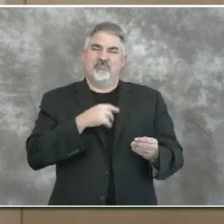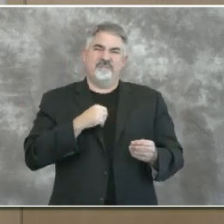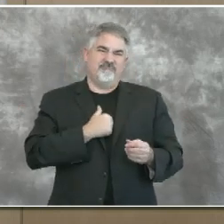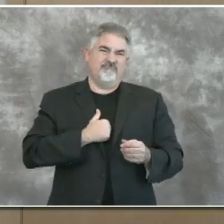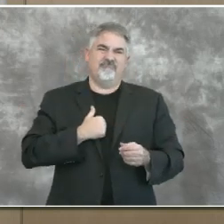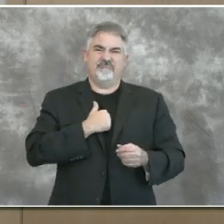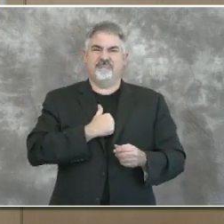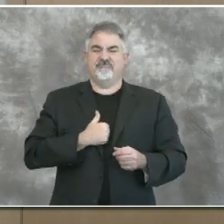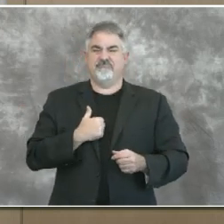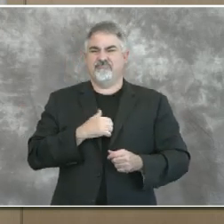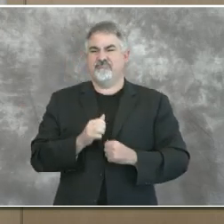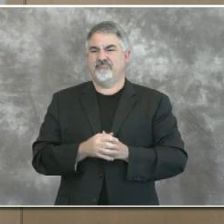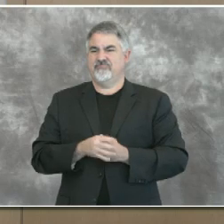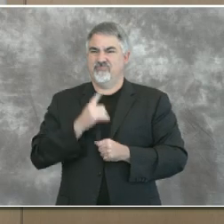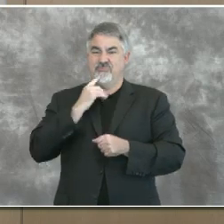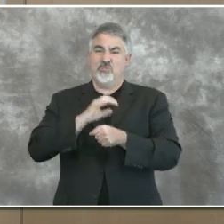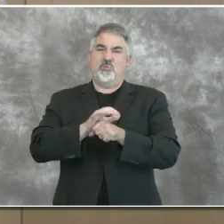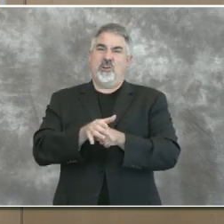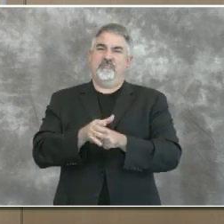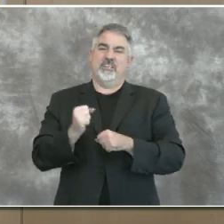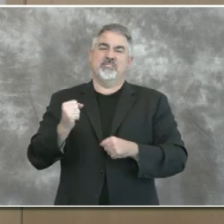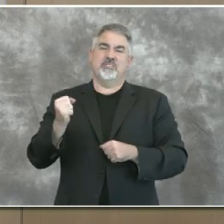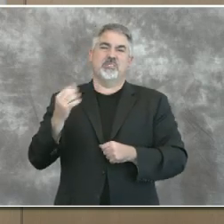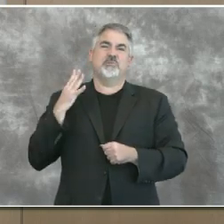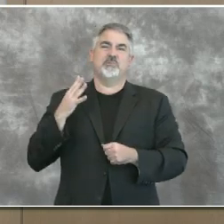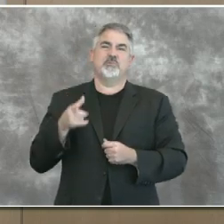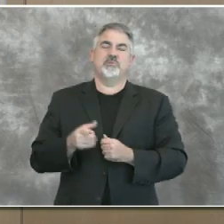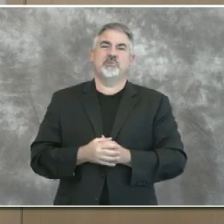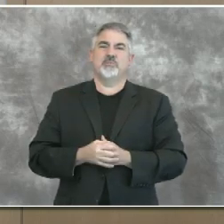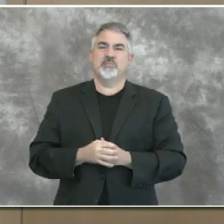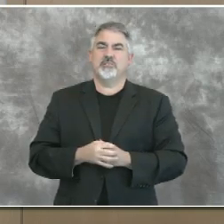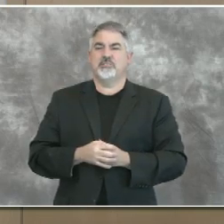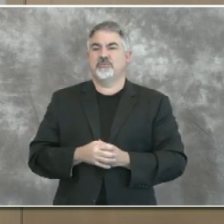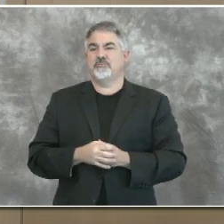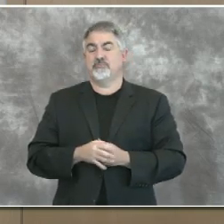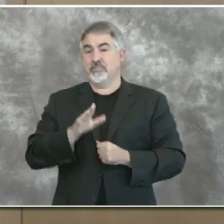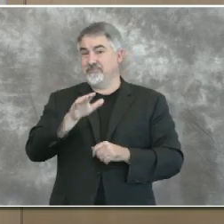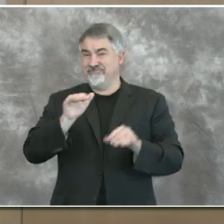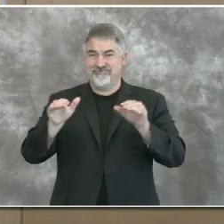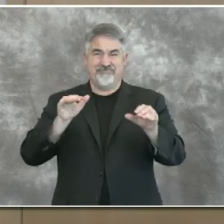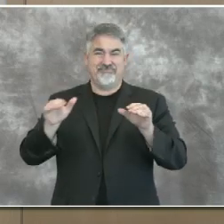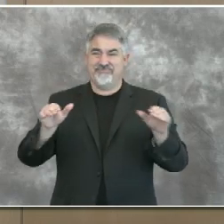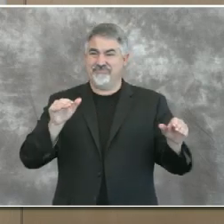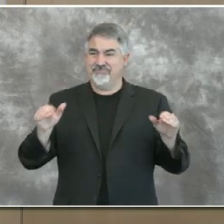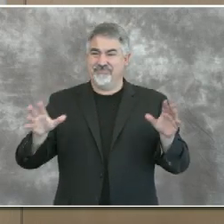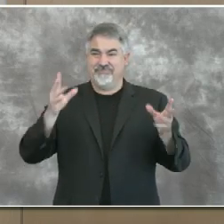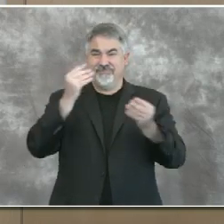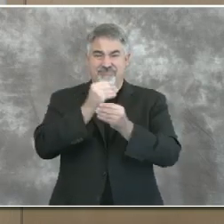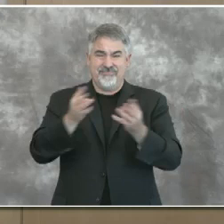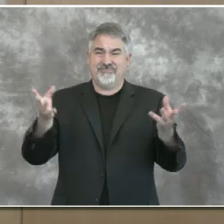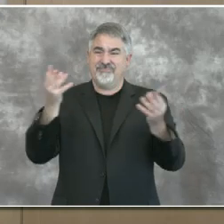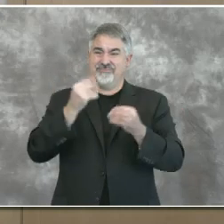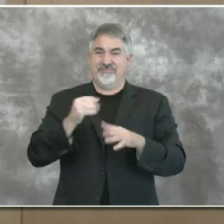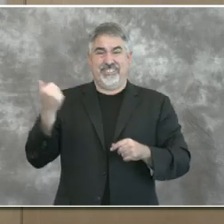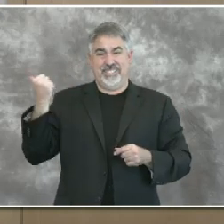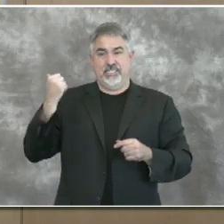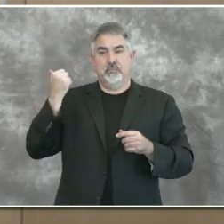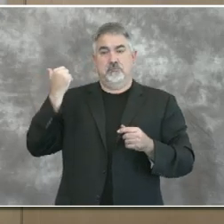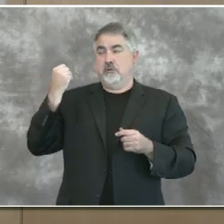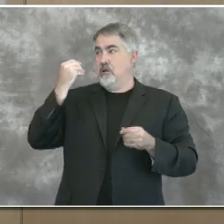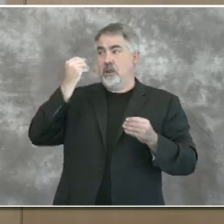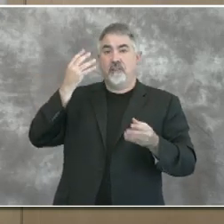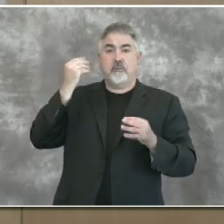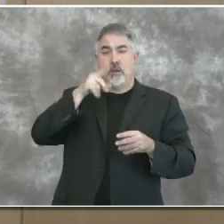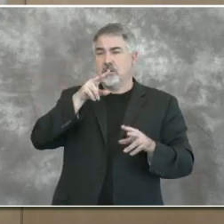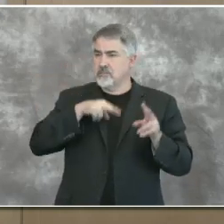outbreak. So as a reminder, all of our demographic information is on our county website, and